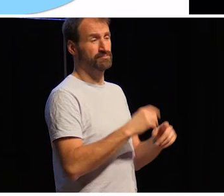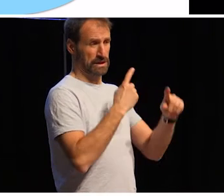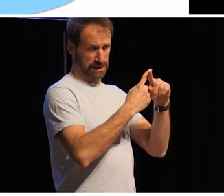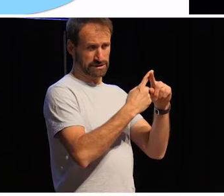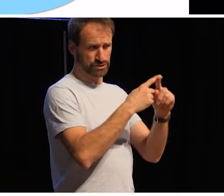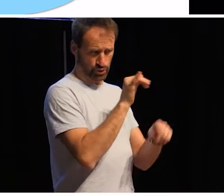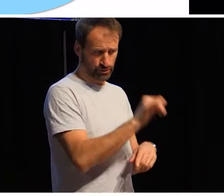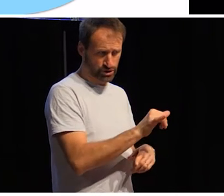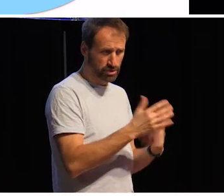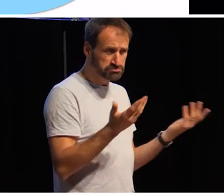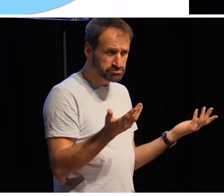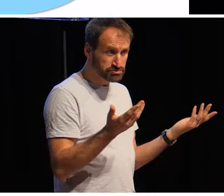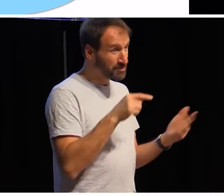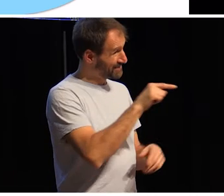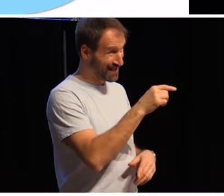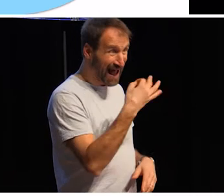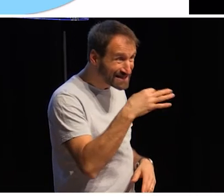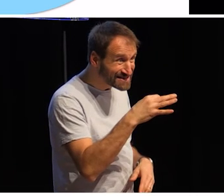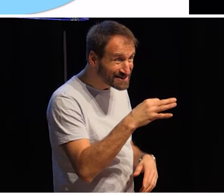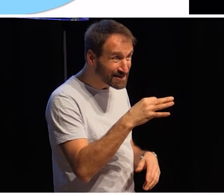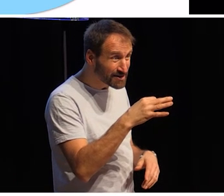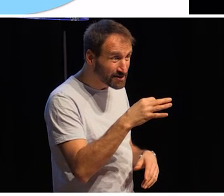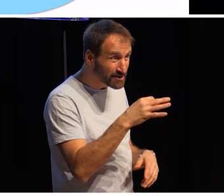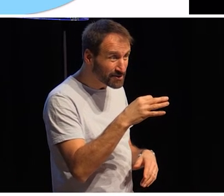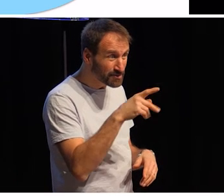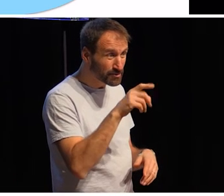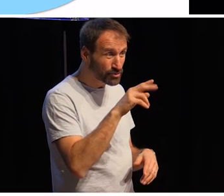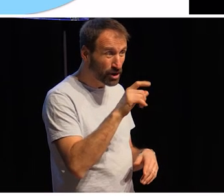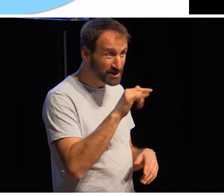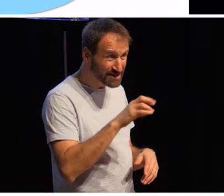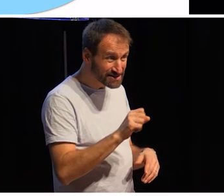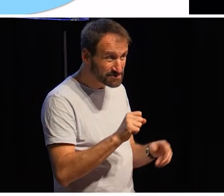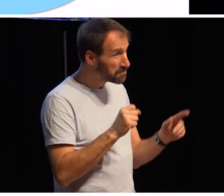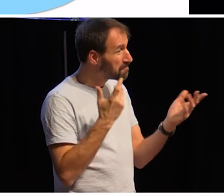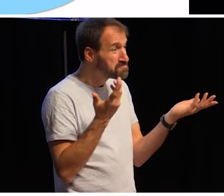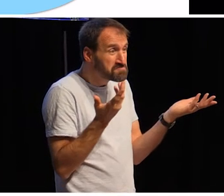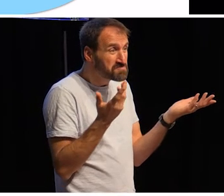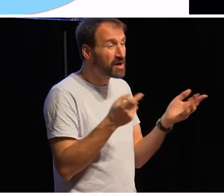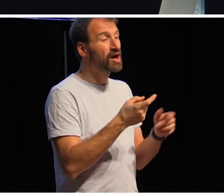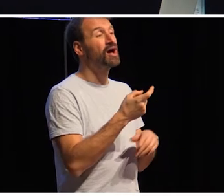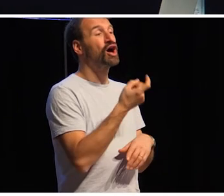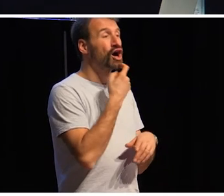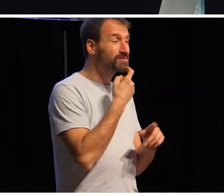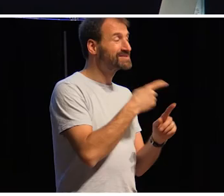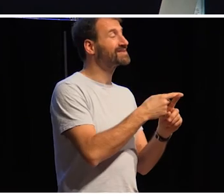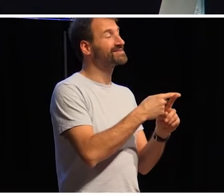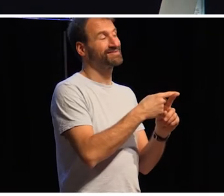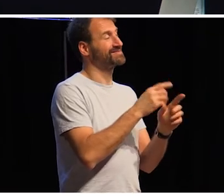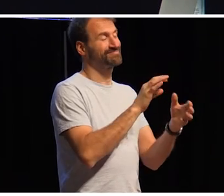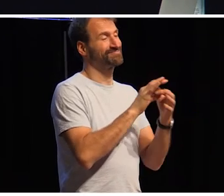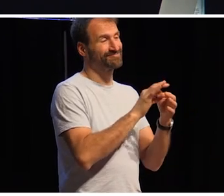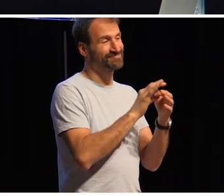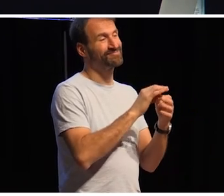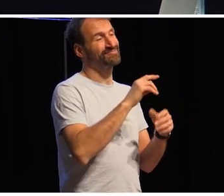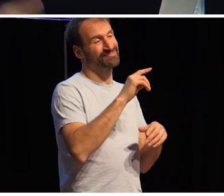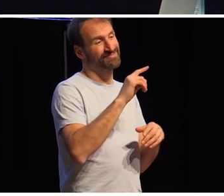properties? Well, no, object inherits from object prototype, so any property on the prototype is also a property of